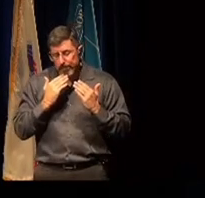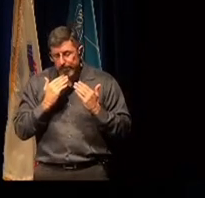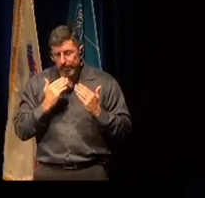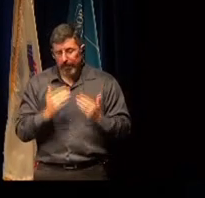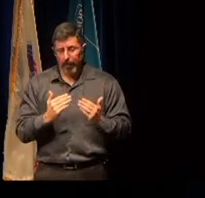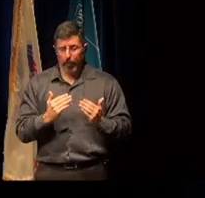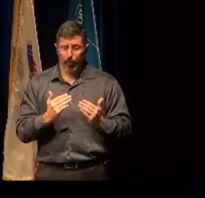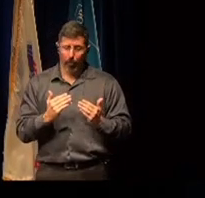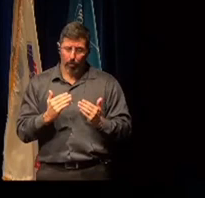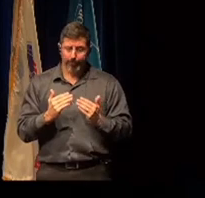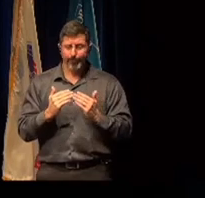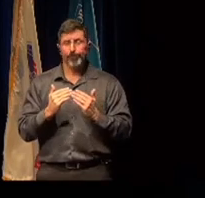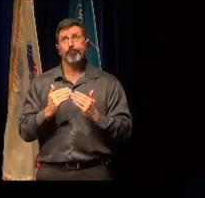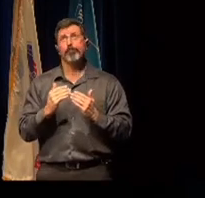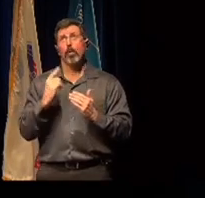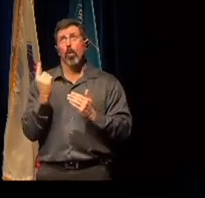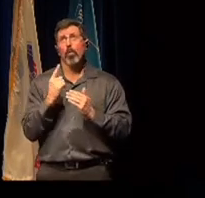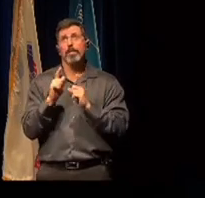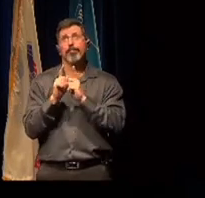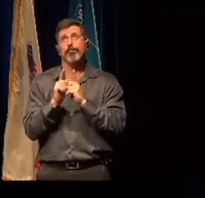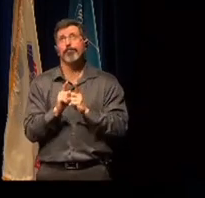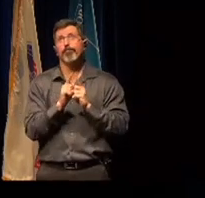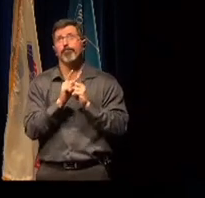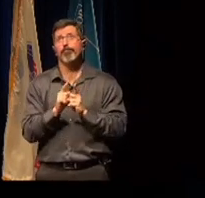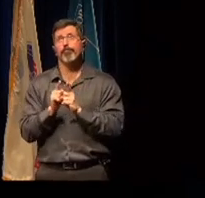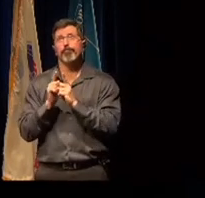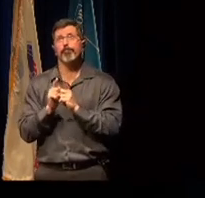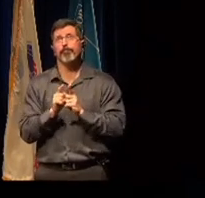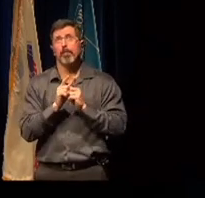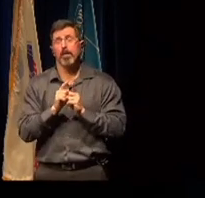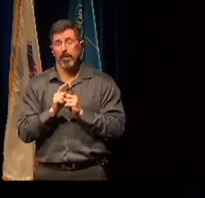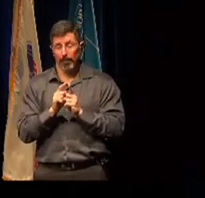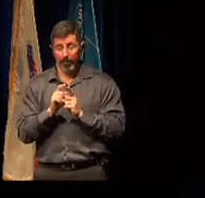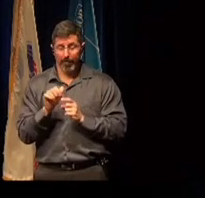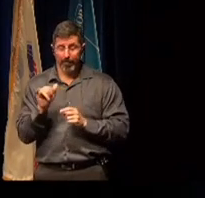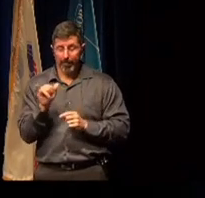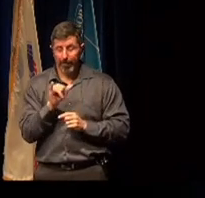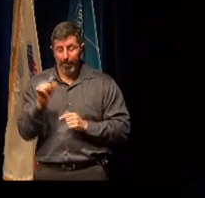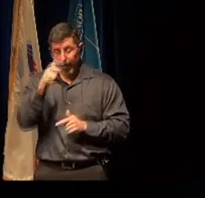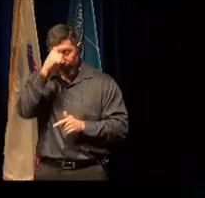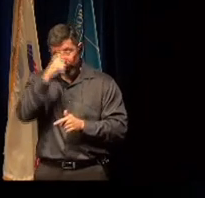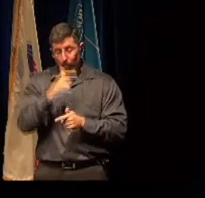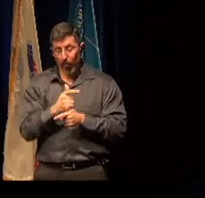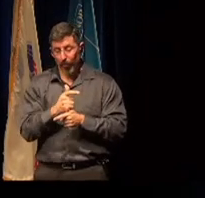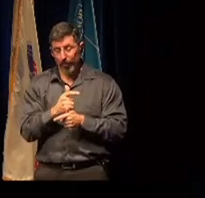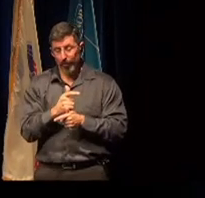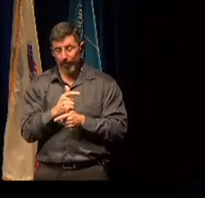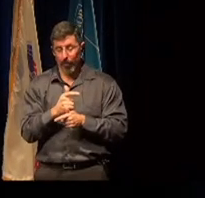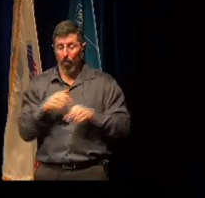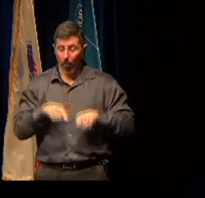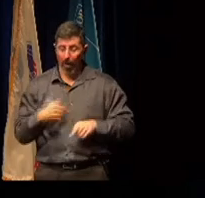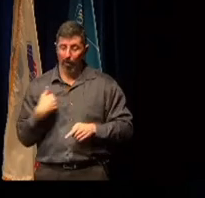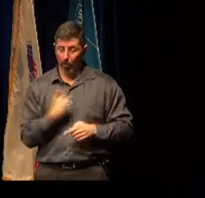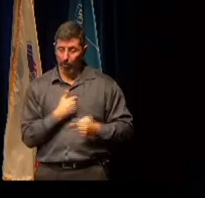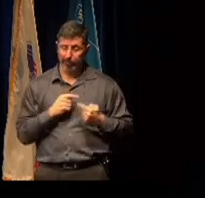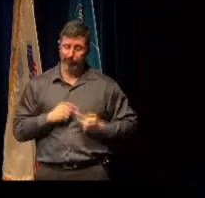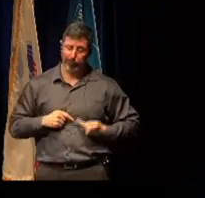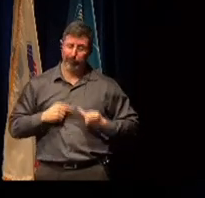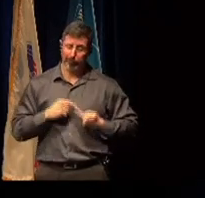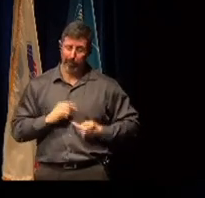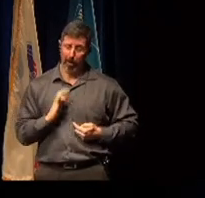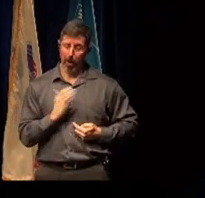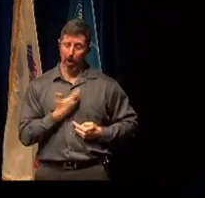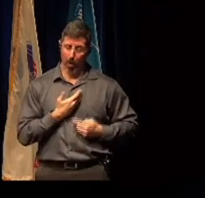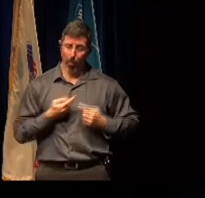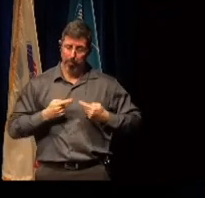us, sticking closer than a brother as we wrestled with our own hurts, pains, and shortcomings, showing us